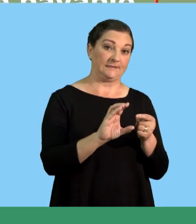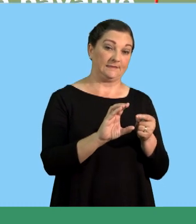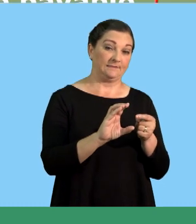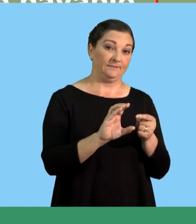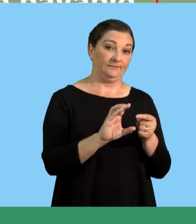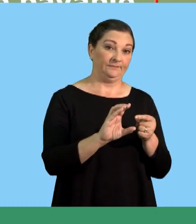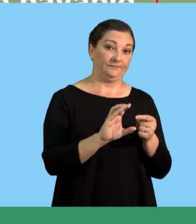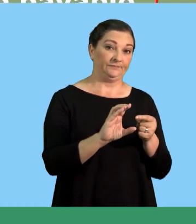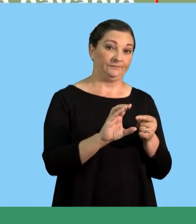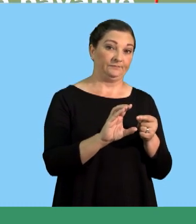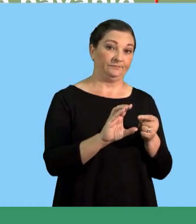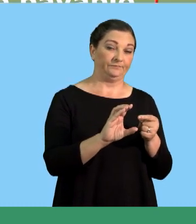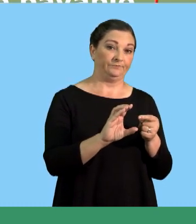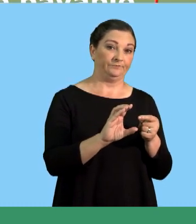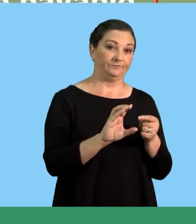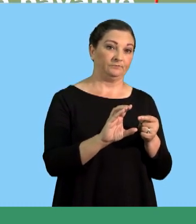amount